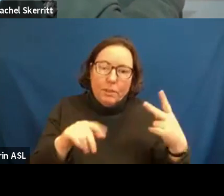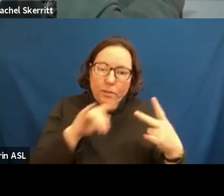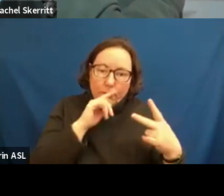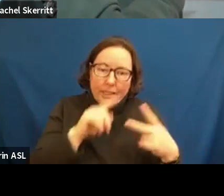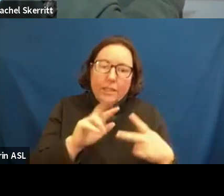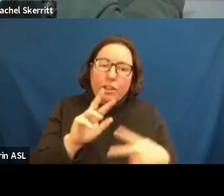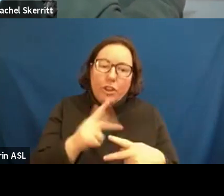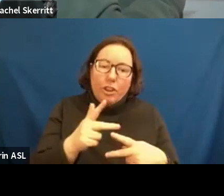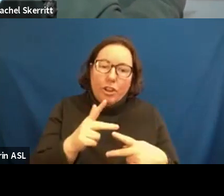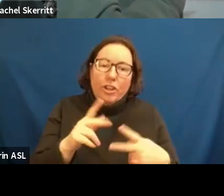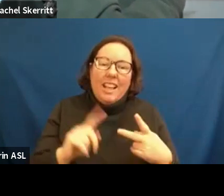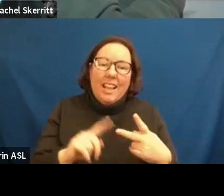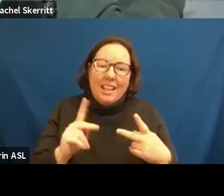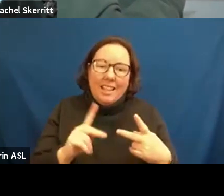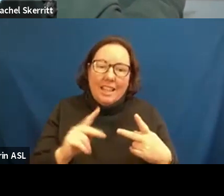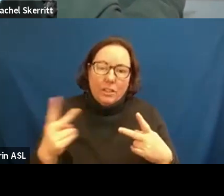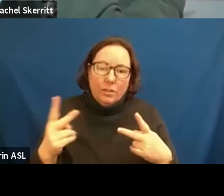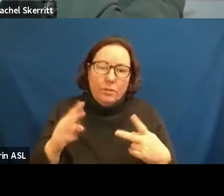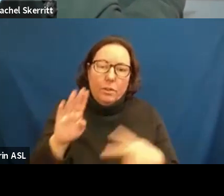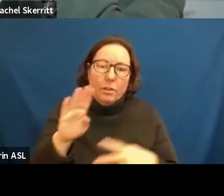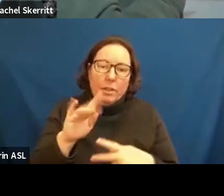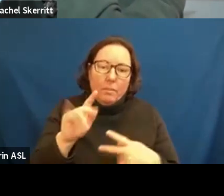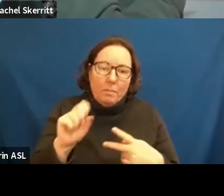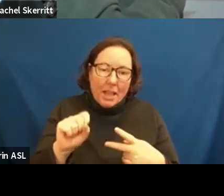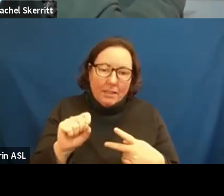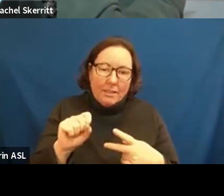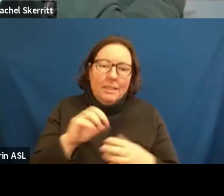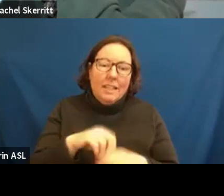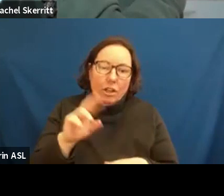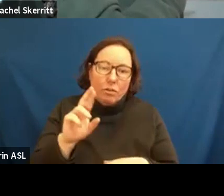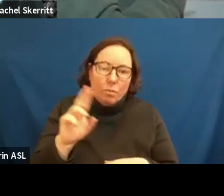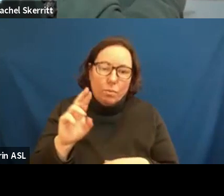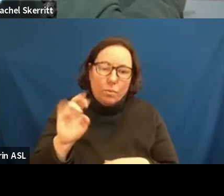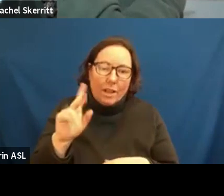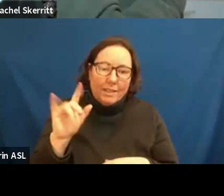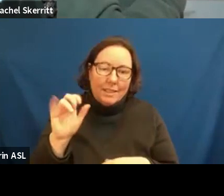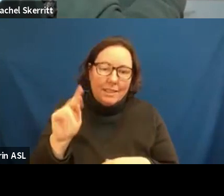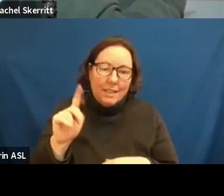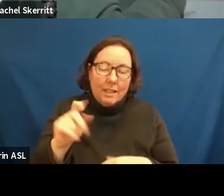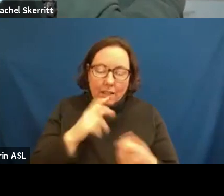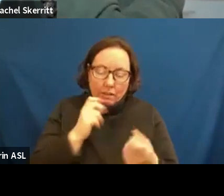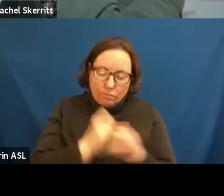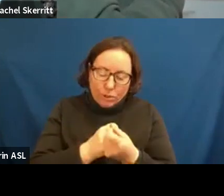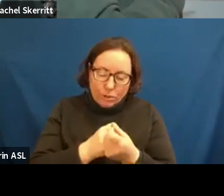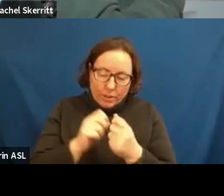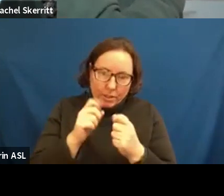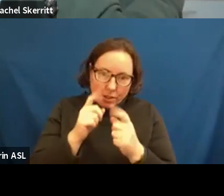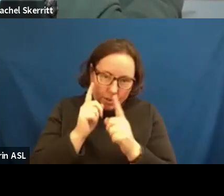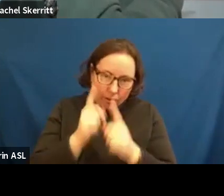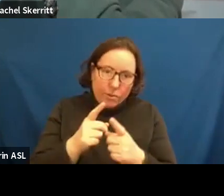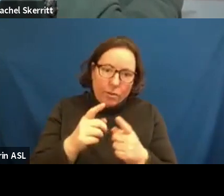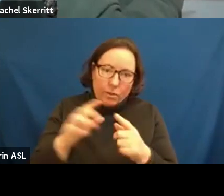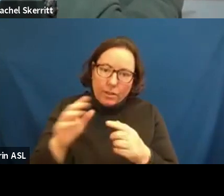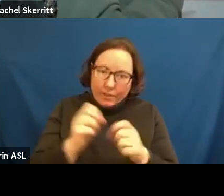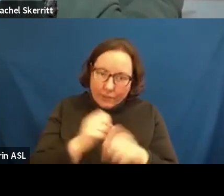grades 3 and K2 at the Bates in Roslindale. I am fully in support of this long overdue effort to expand the applicant pool for selective admission